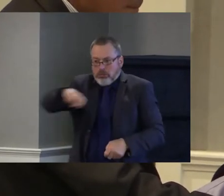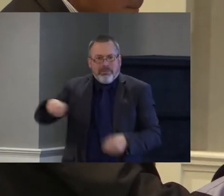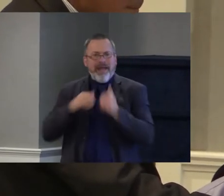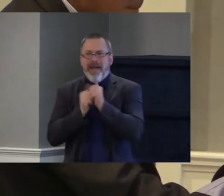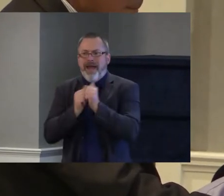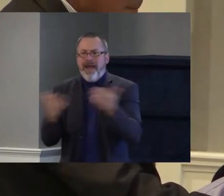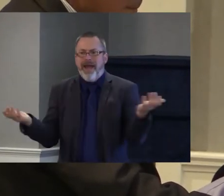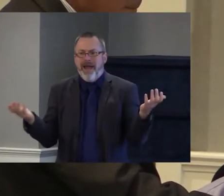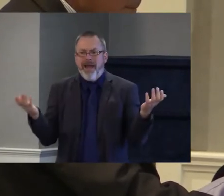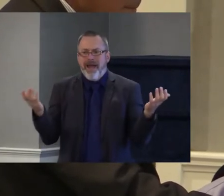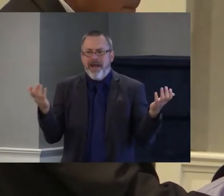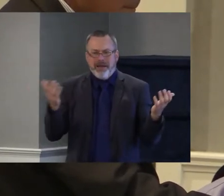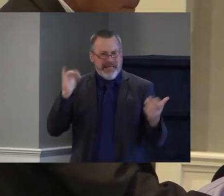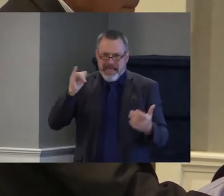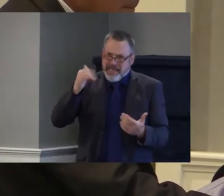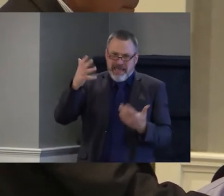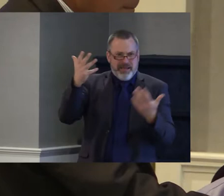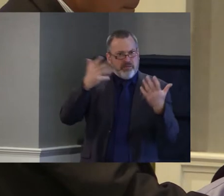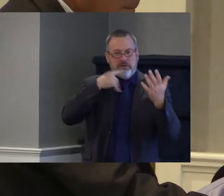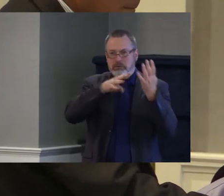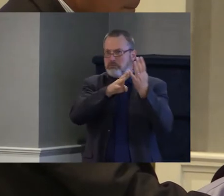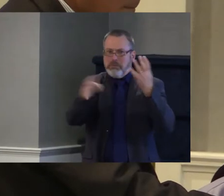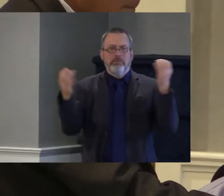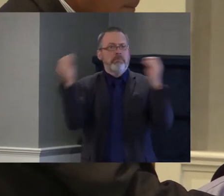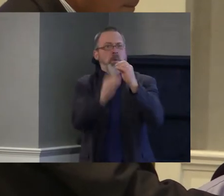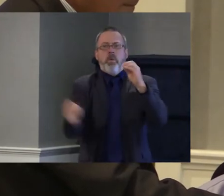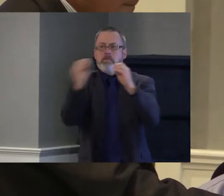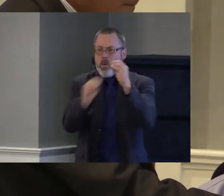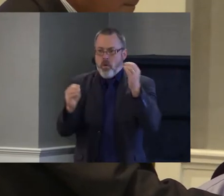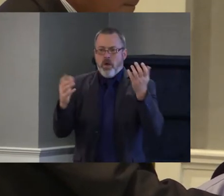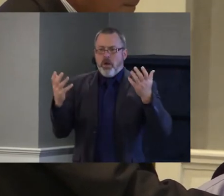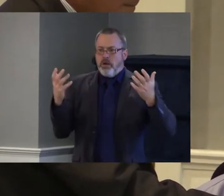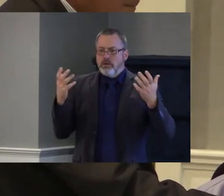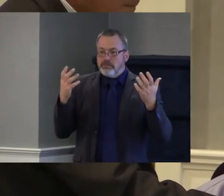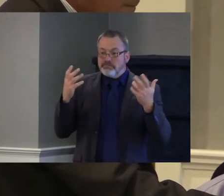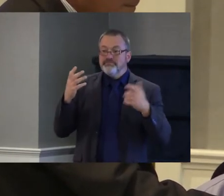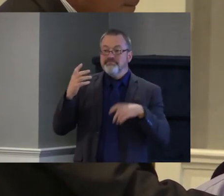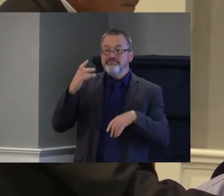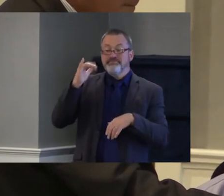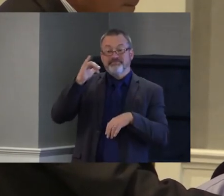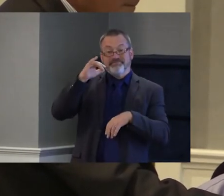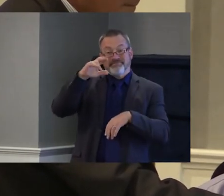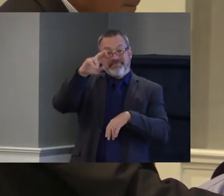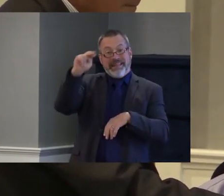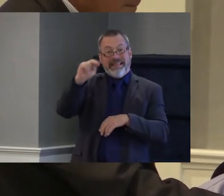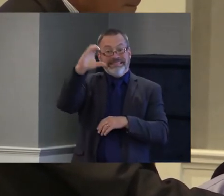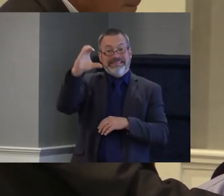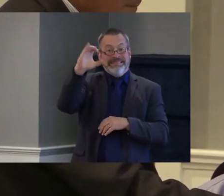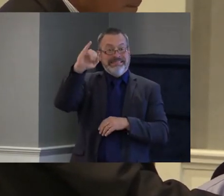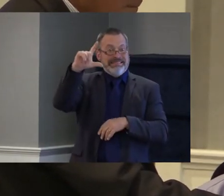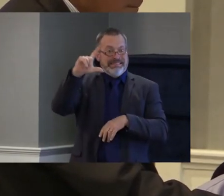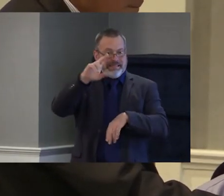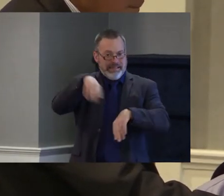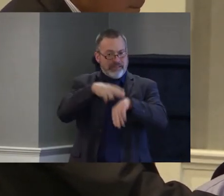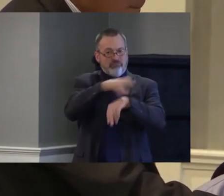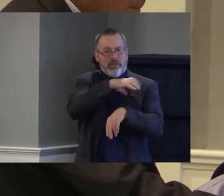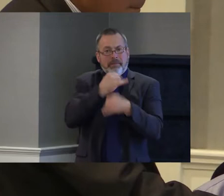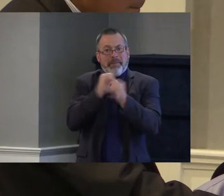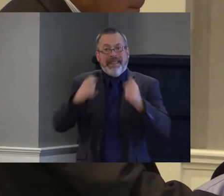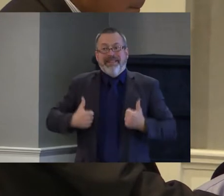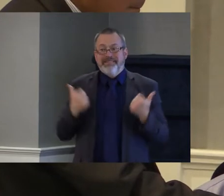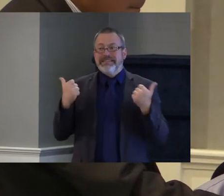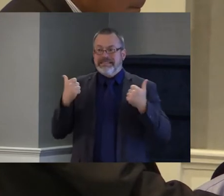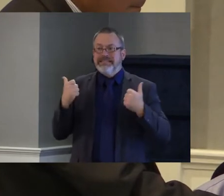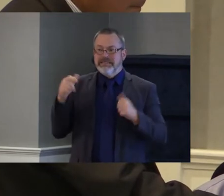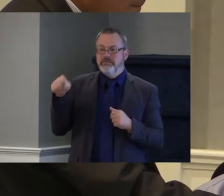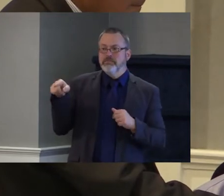In employment, the National Council on Independent Living, or NICL, finds that only 19% of people with disabilities